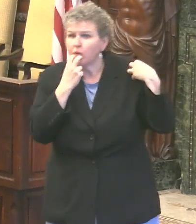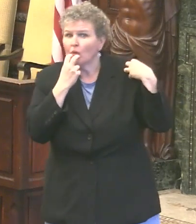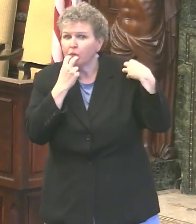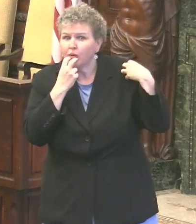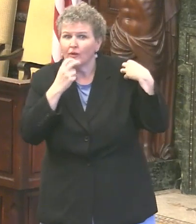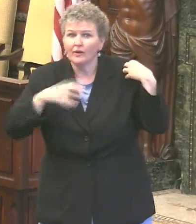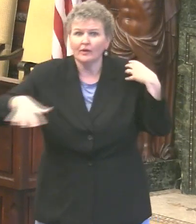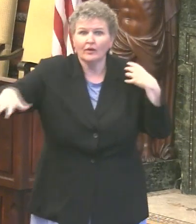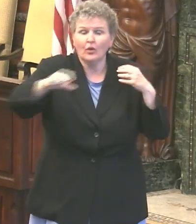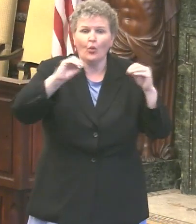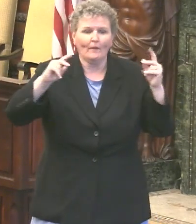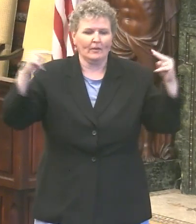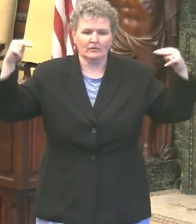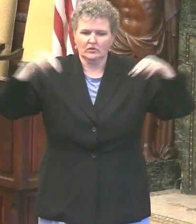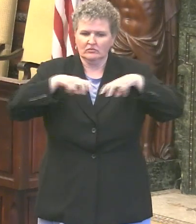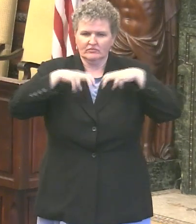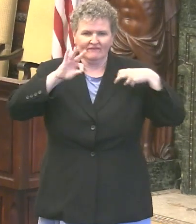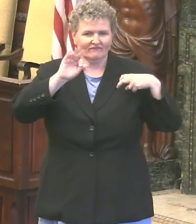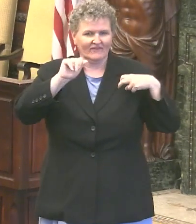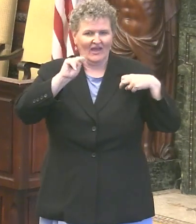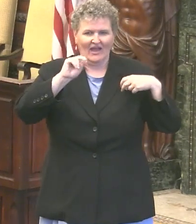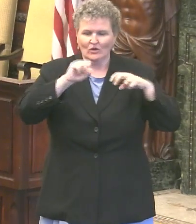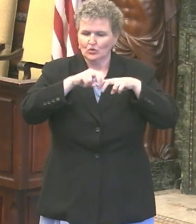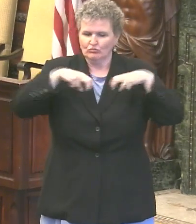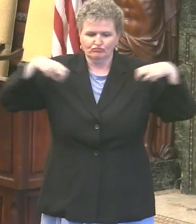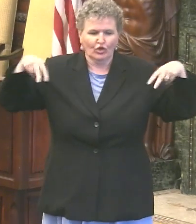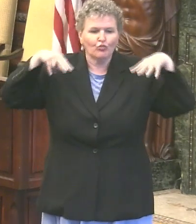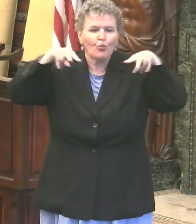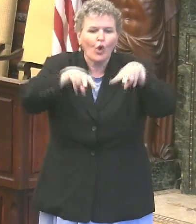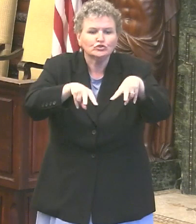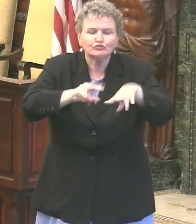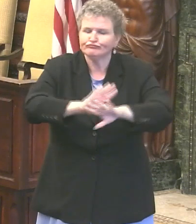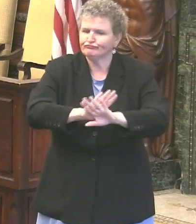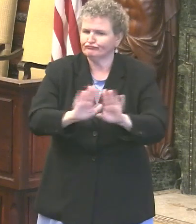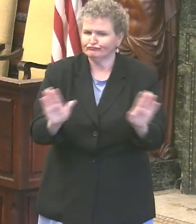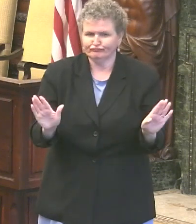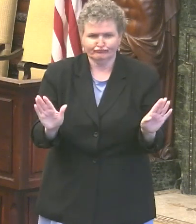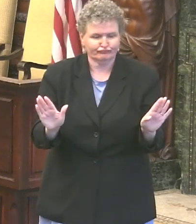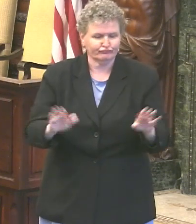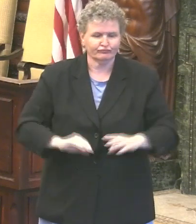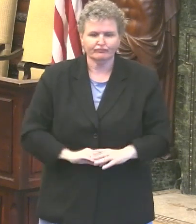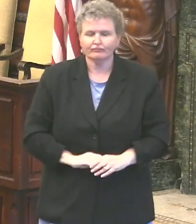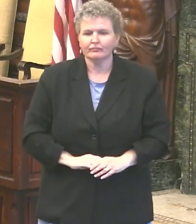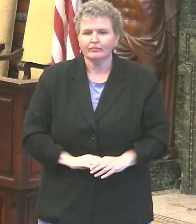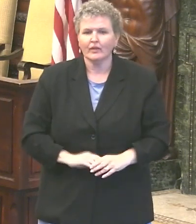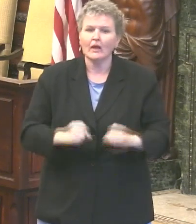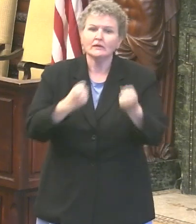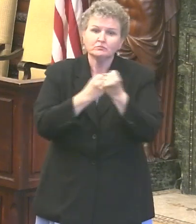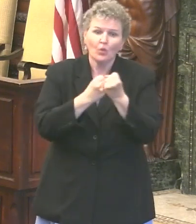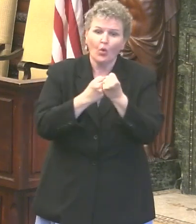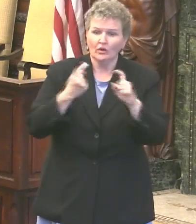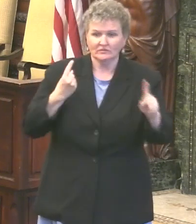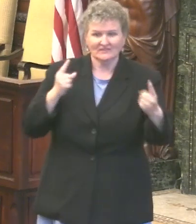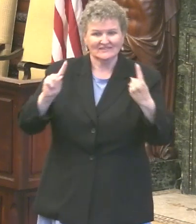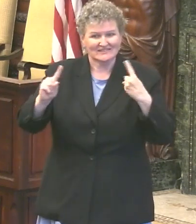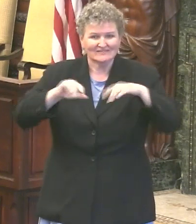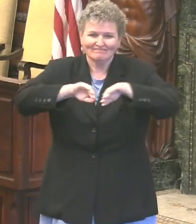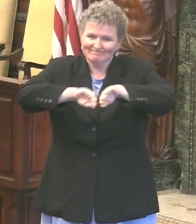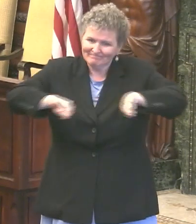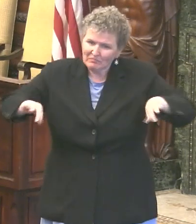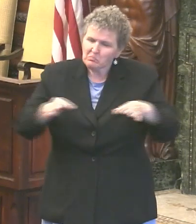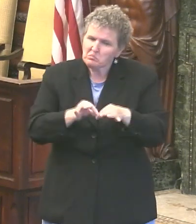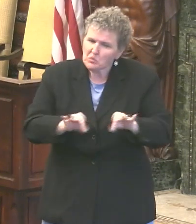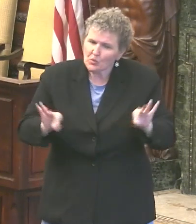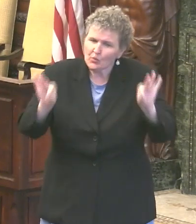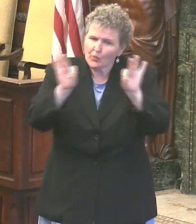spectators there, so no unnecessary people involved. Now, all that's about social distancing, but remember that social distancing is only about a third of our